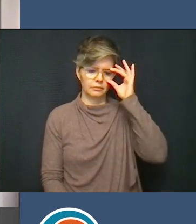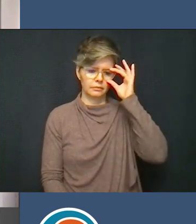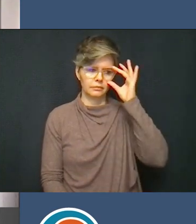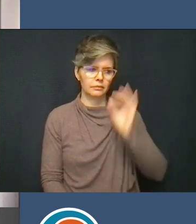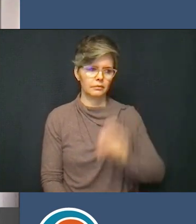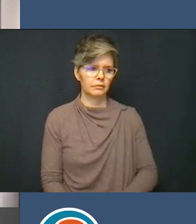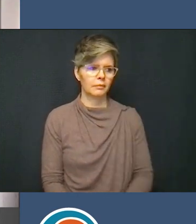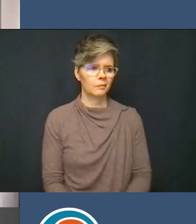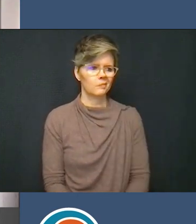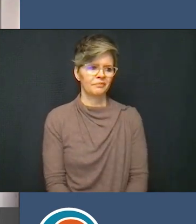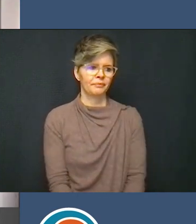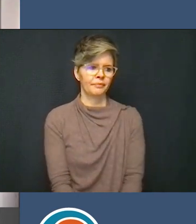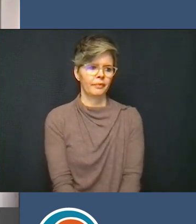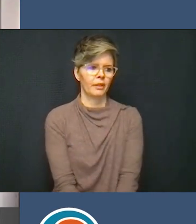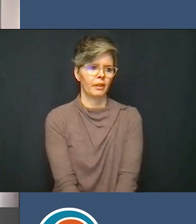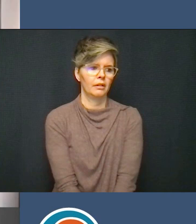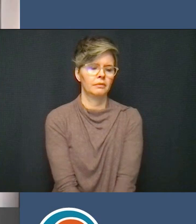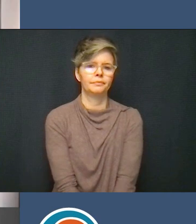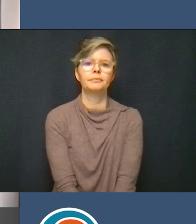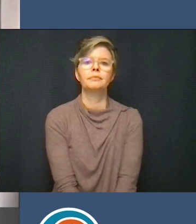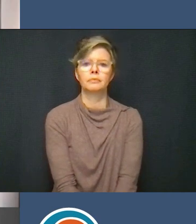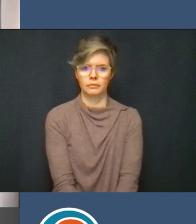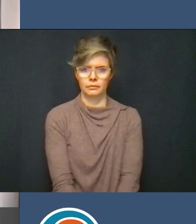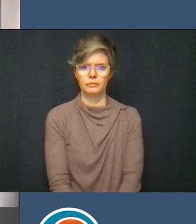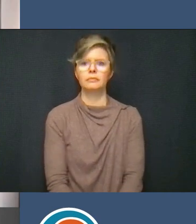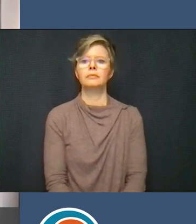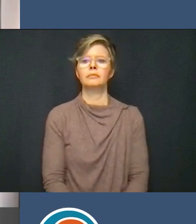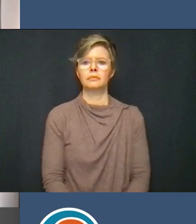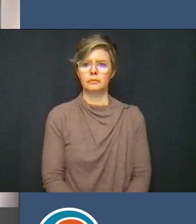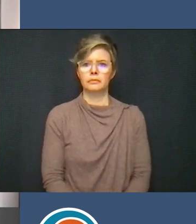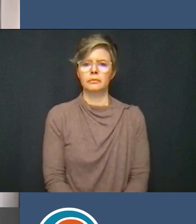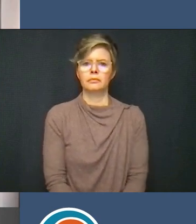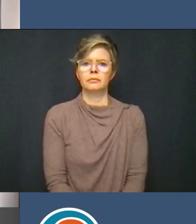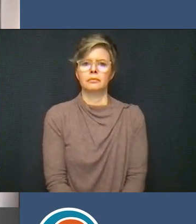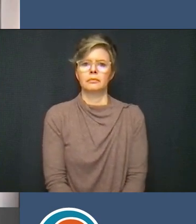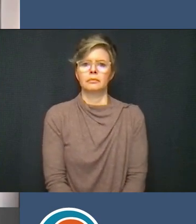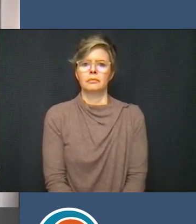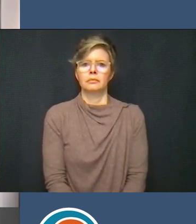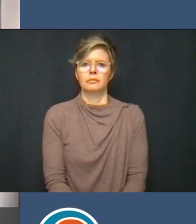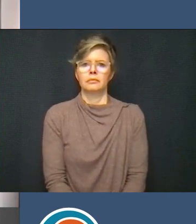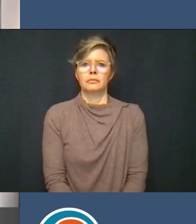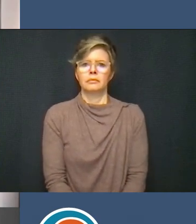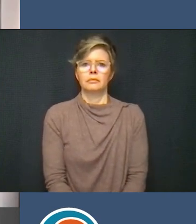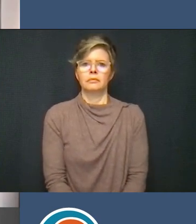Disability chapter. Yes, here it is.